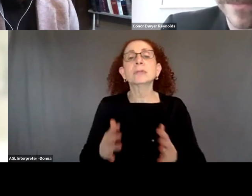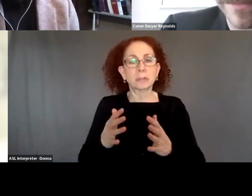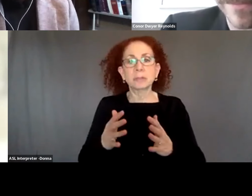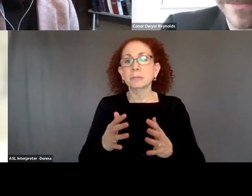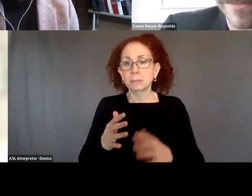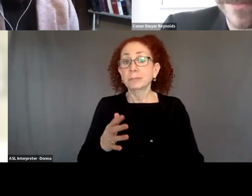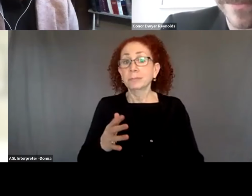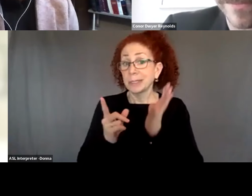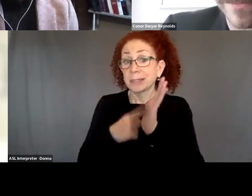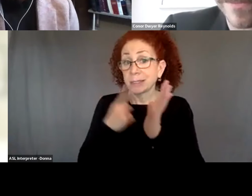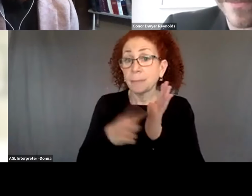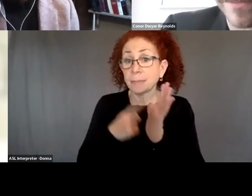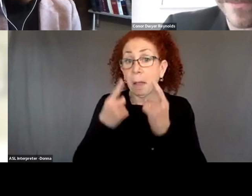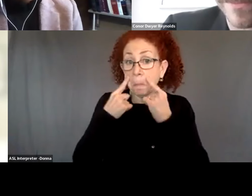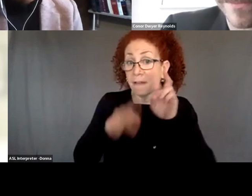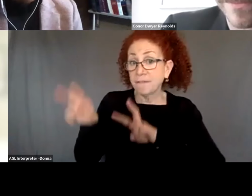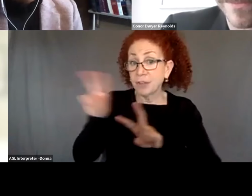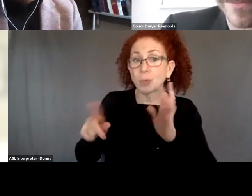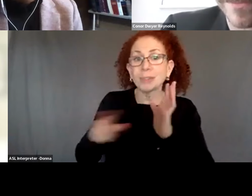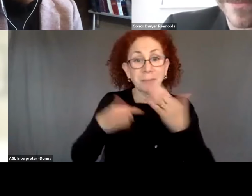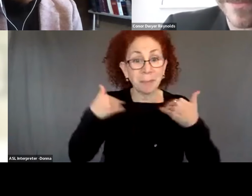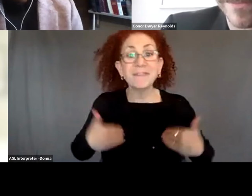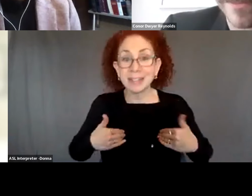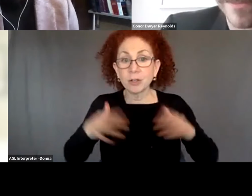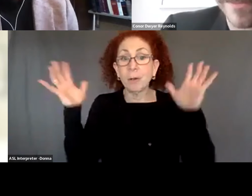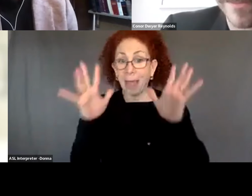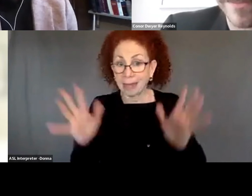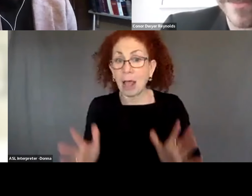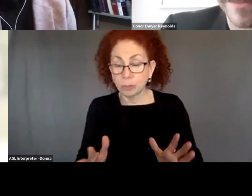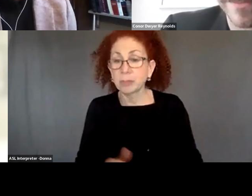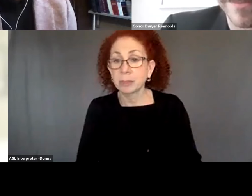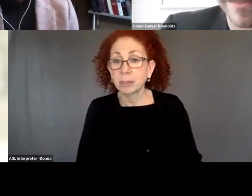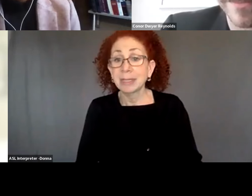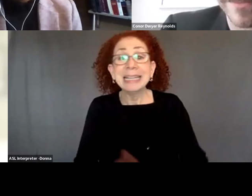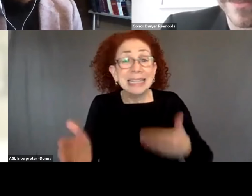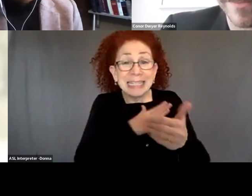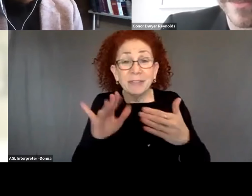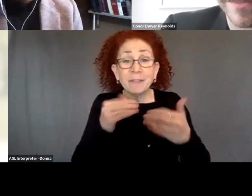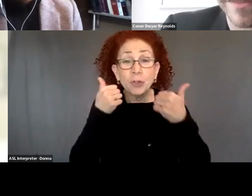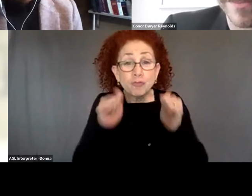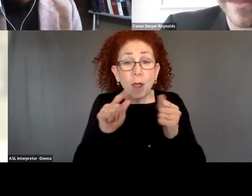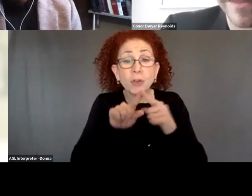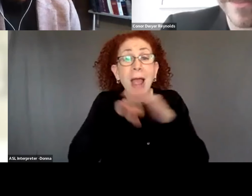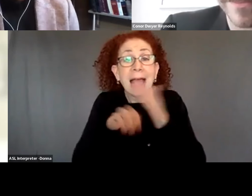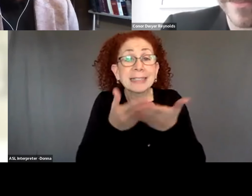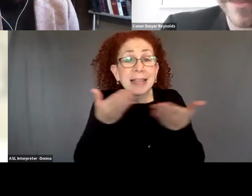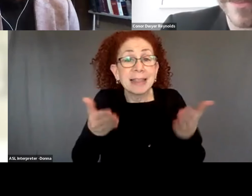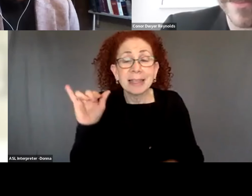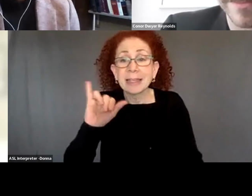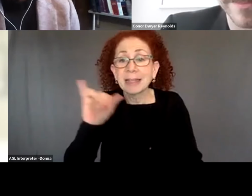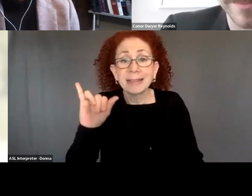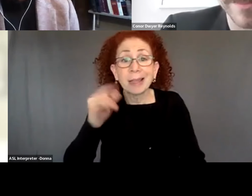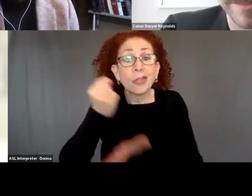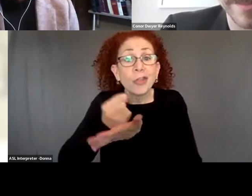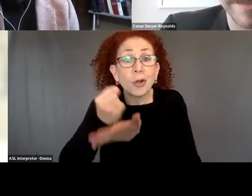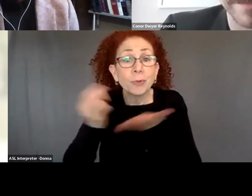cases, they can be visual. In other cases, they are physical pat downs, even when they're attempting to access things like